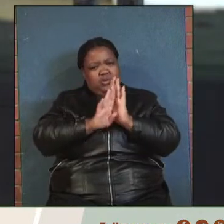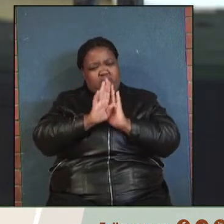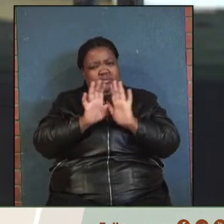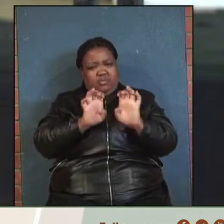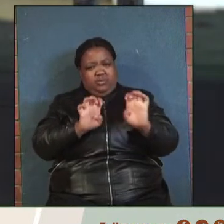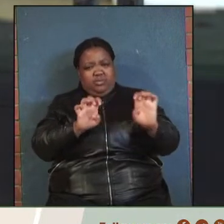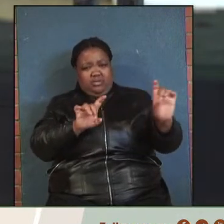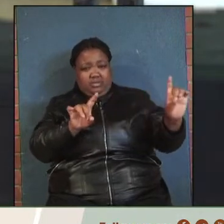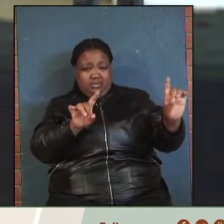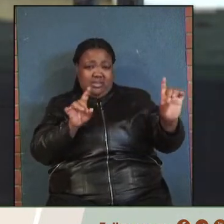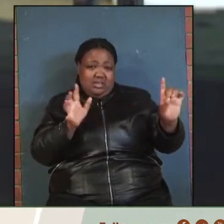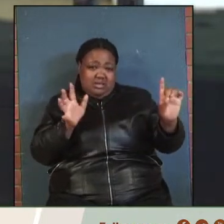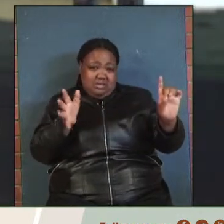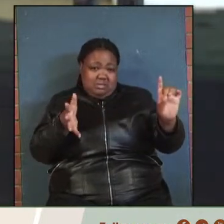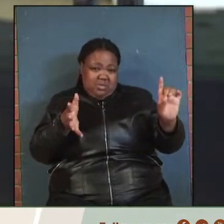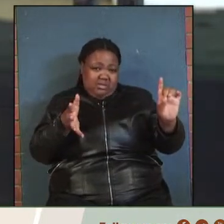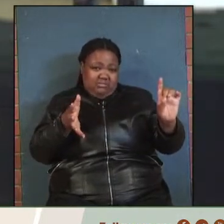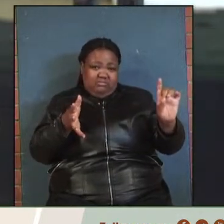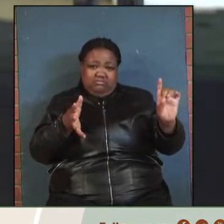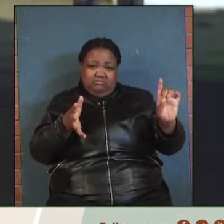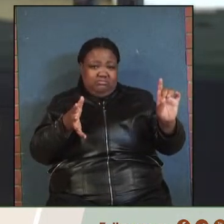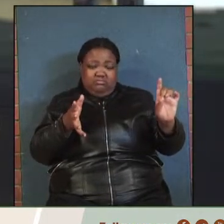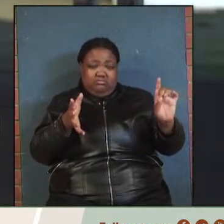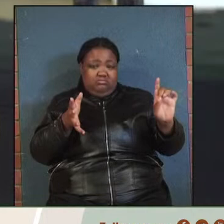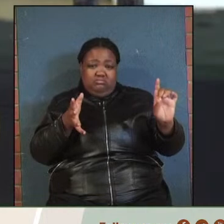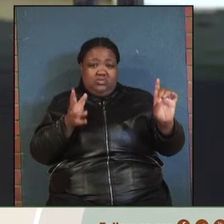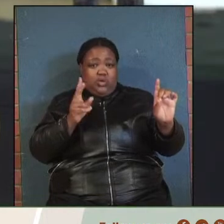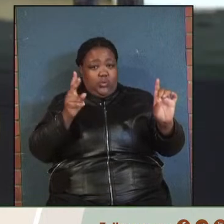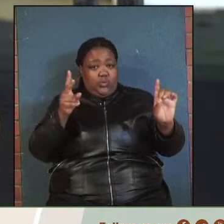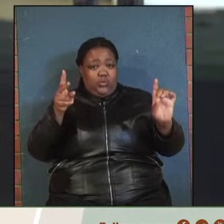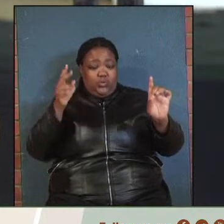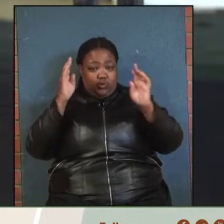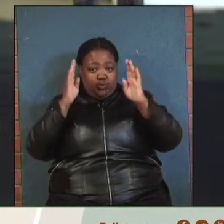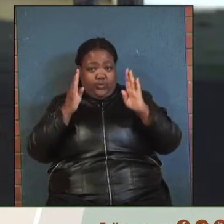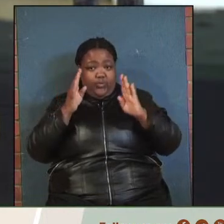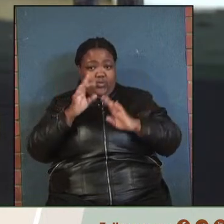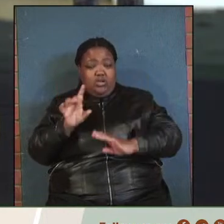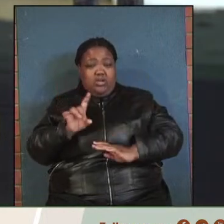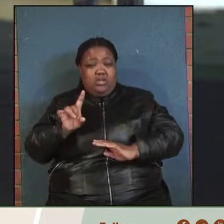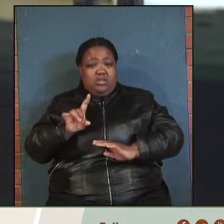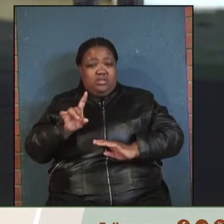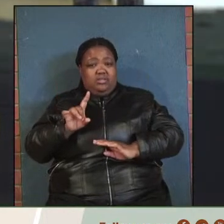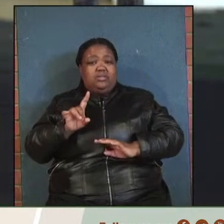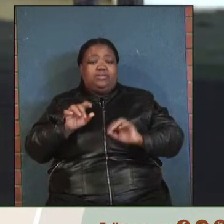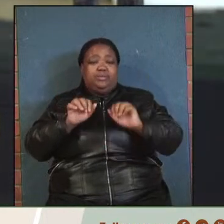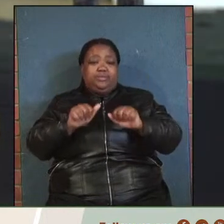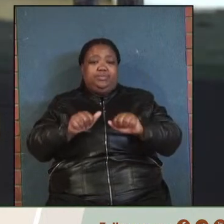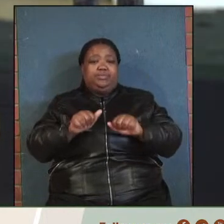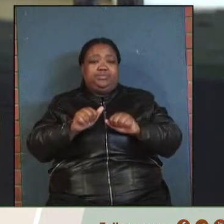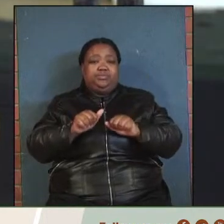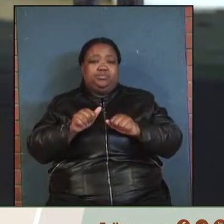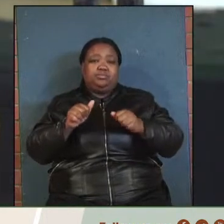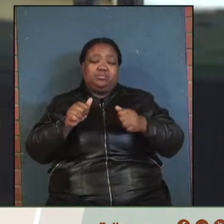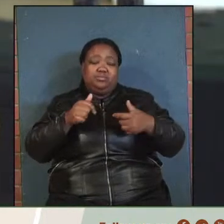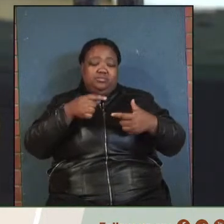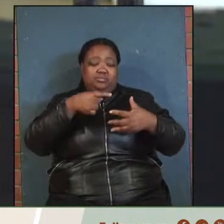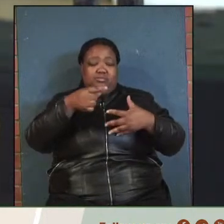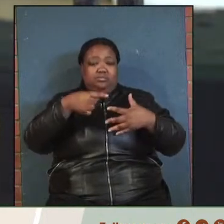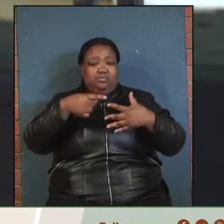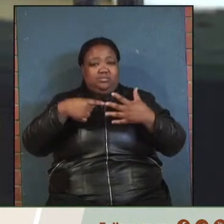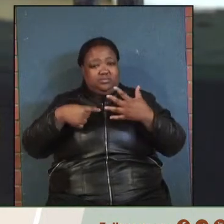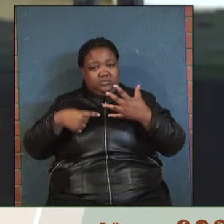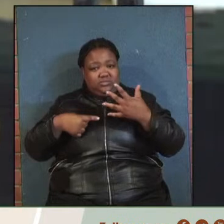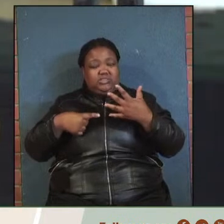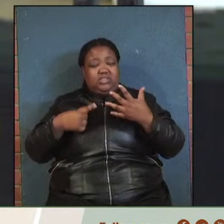educational aspect of these children's lives, but we should focus on each and every aspect that makes up